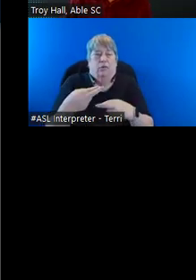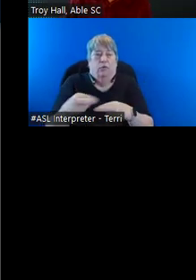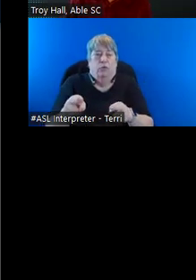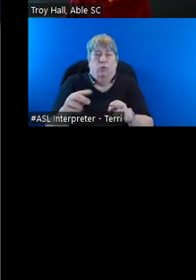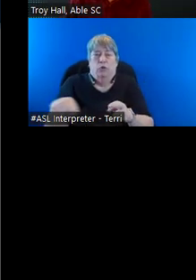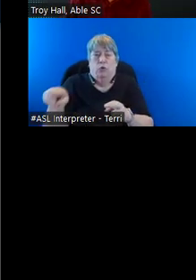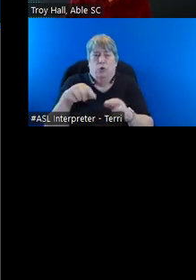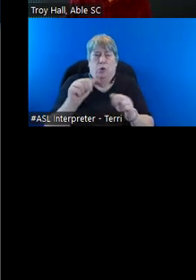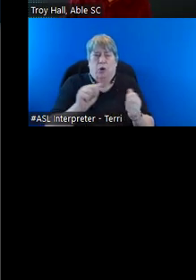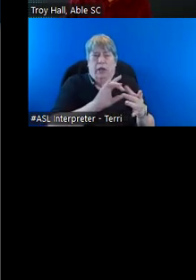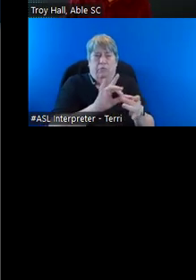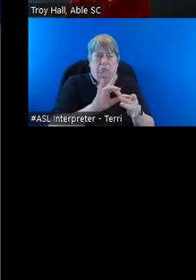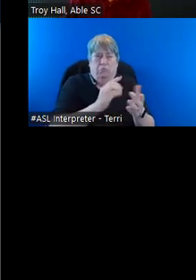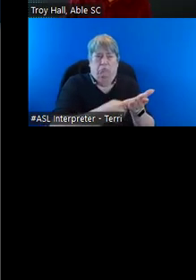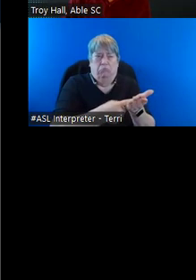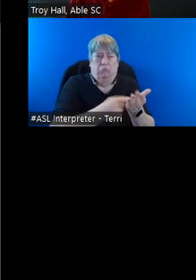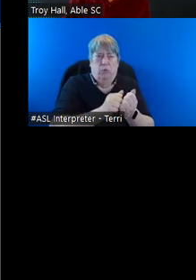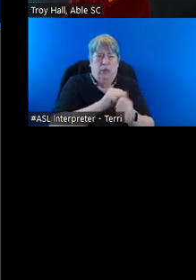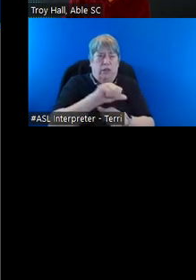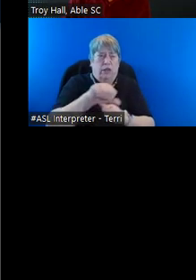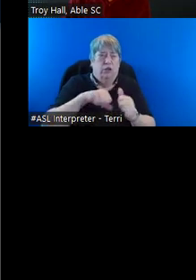other, because there's a lot of knowledge in this room.